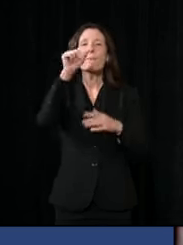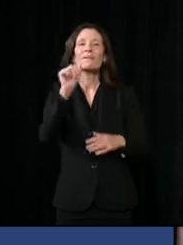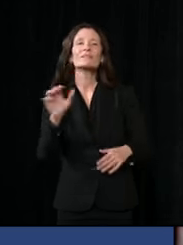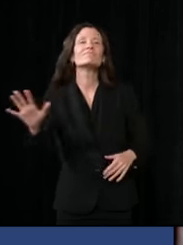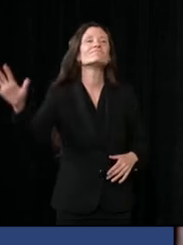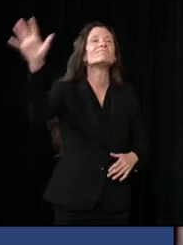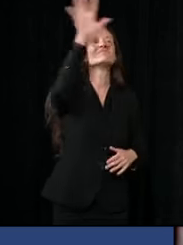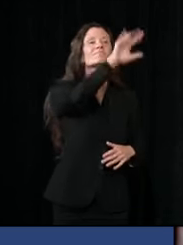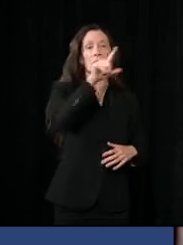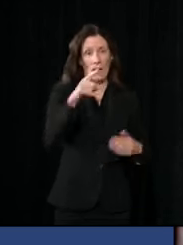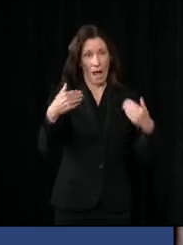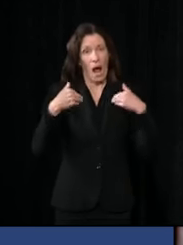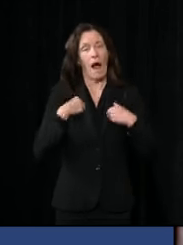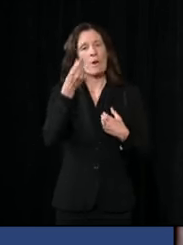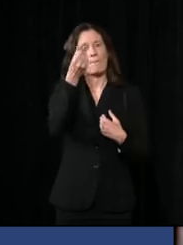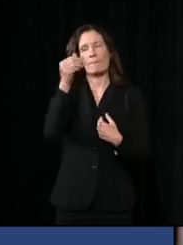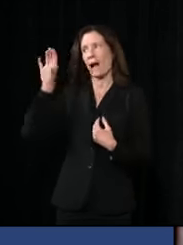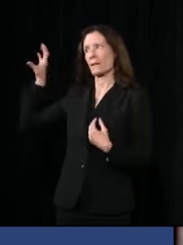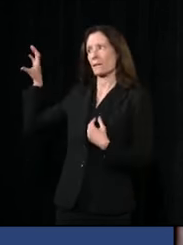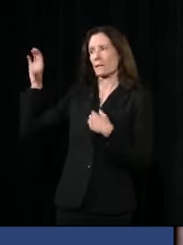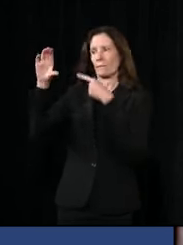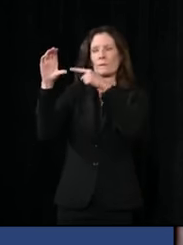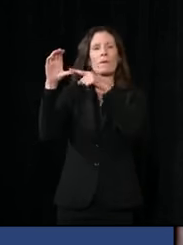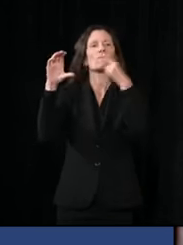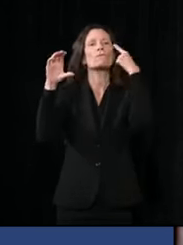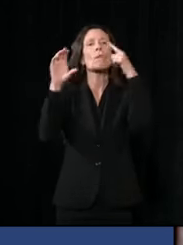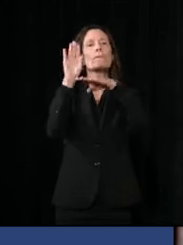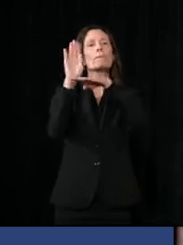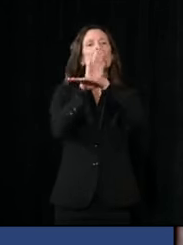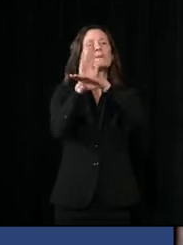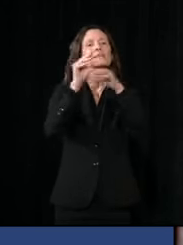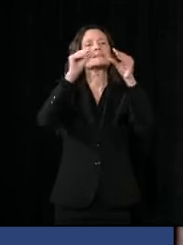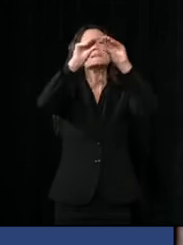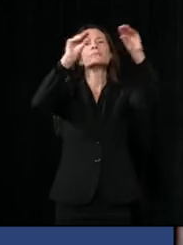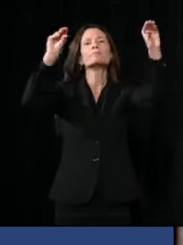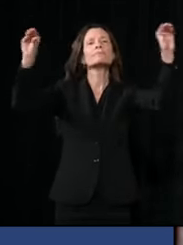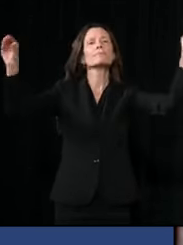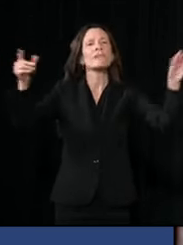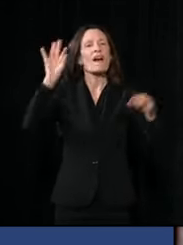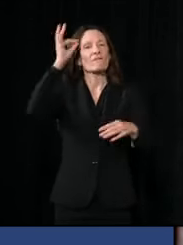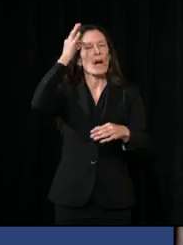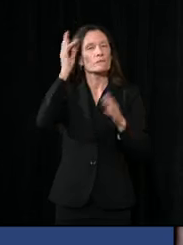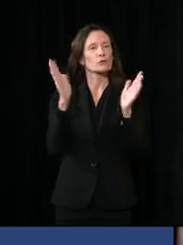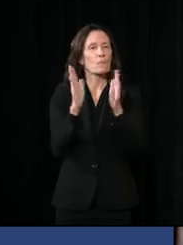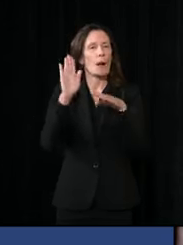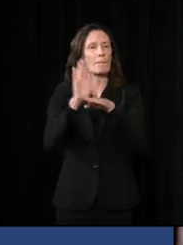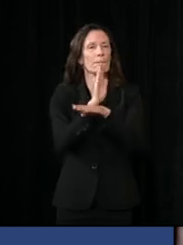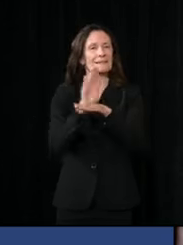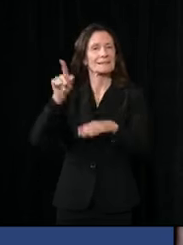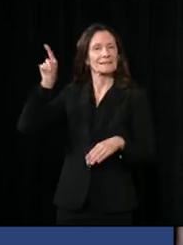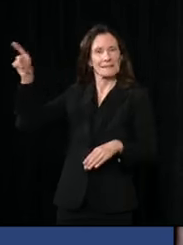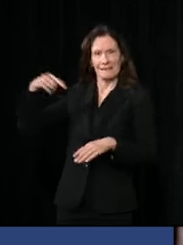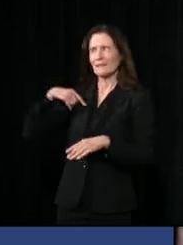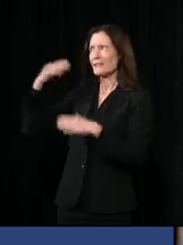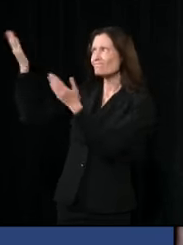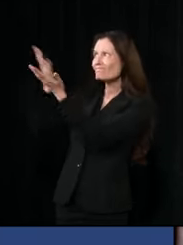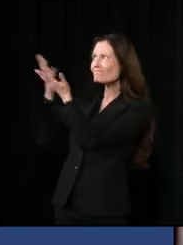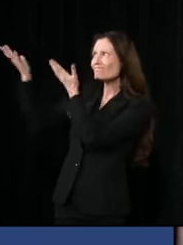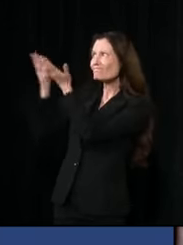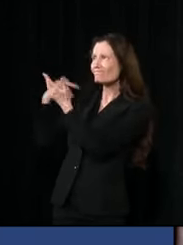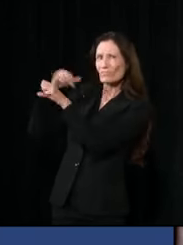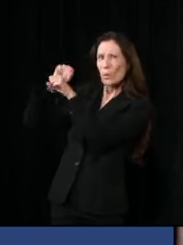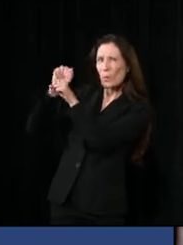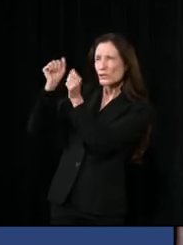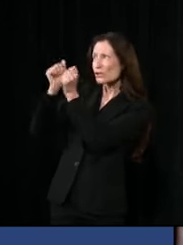small business loan programs works. But we need to do more. Our hospitals have borne the brunt of this